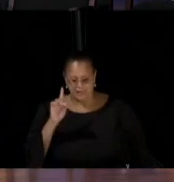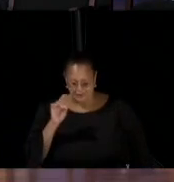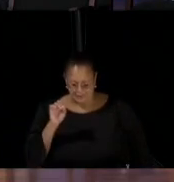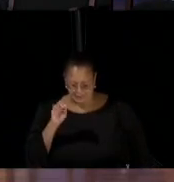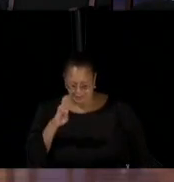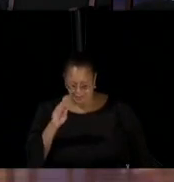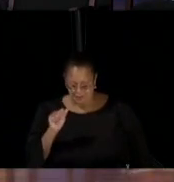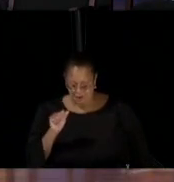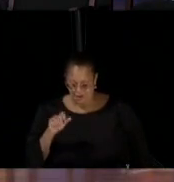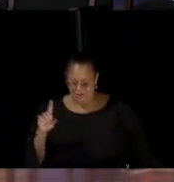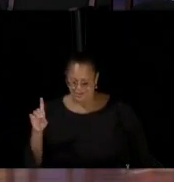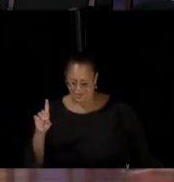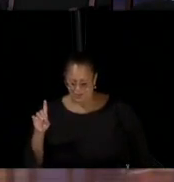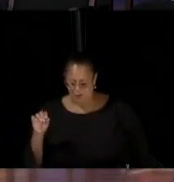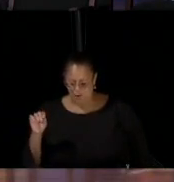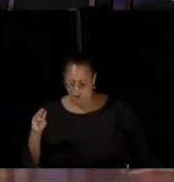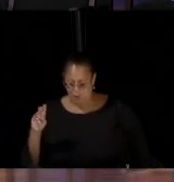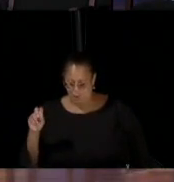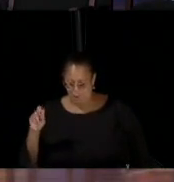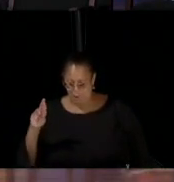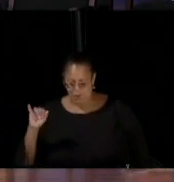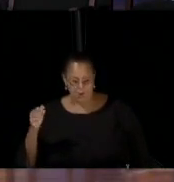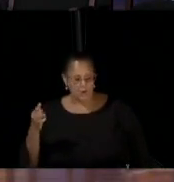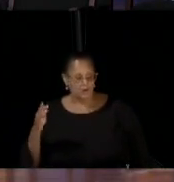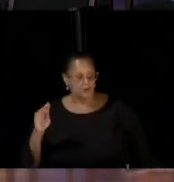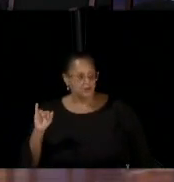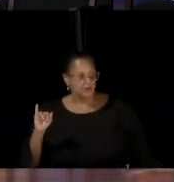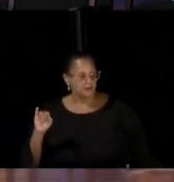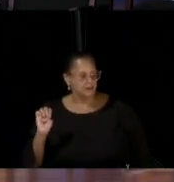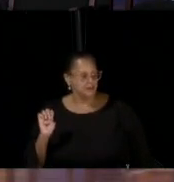Deba Desiree Morgi.